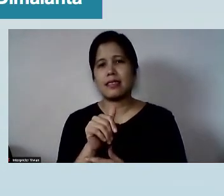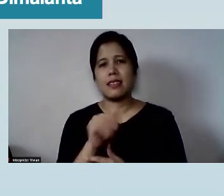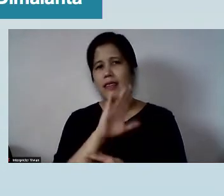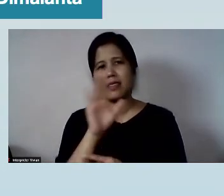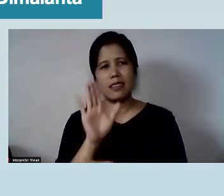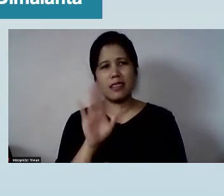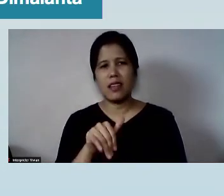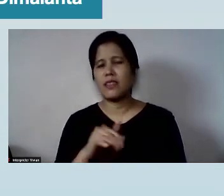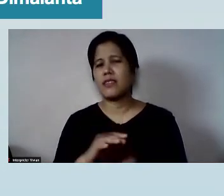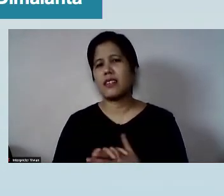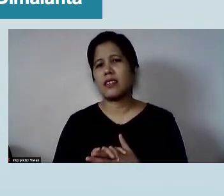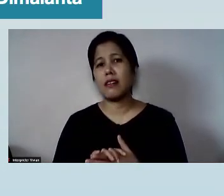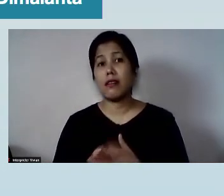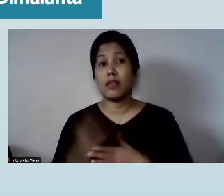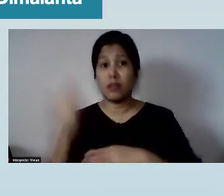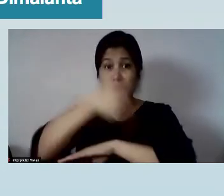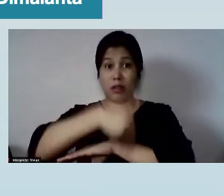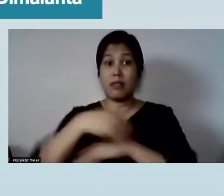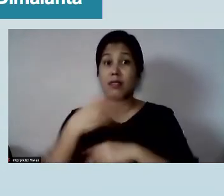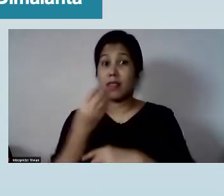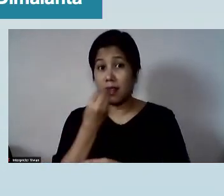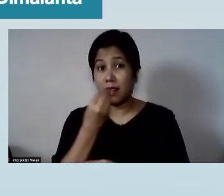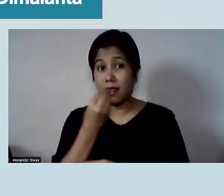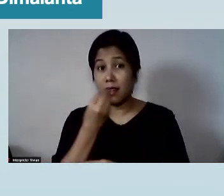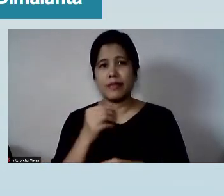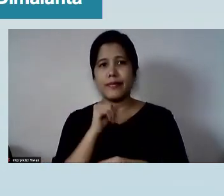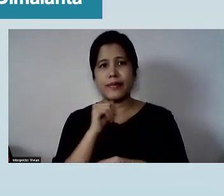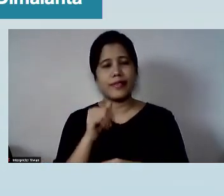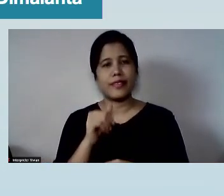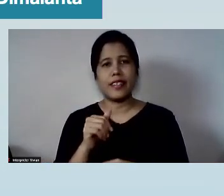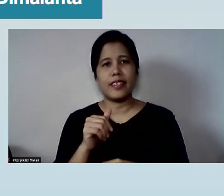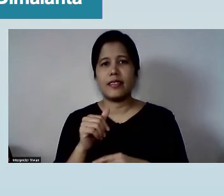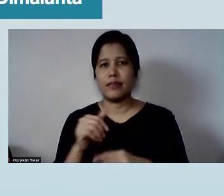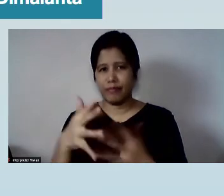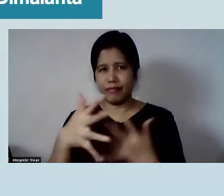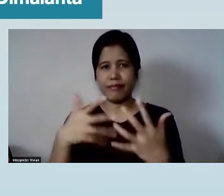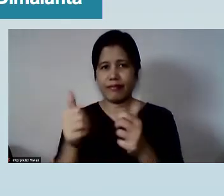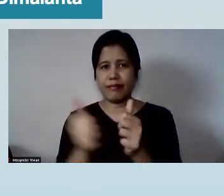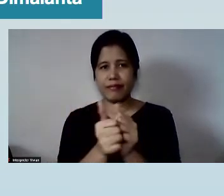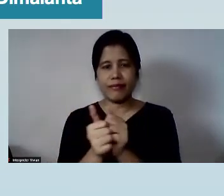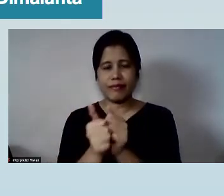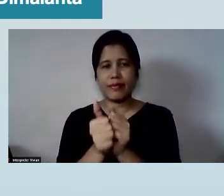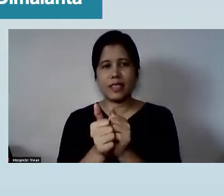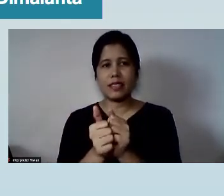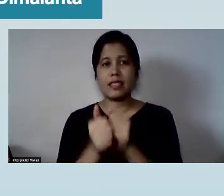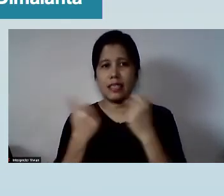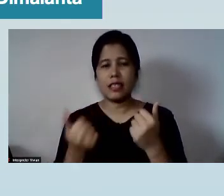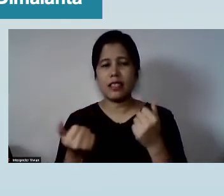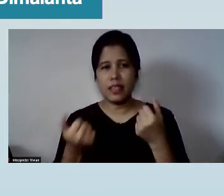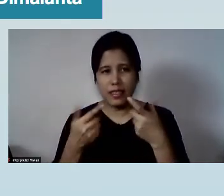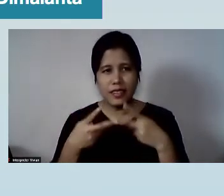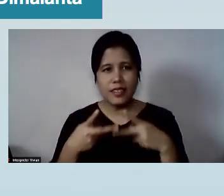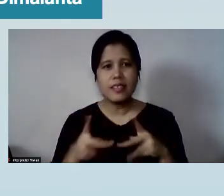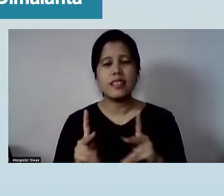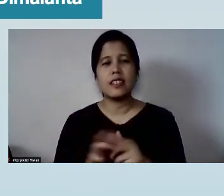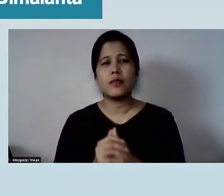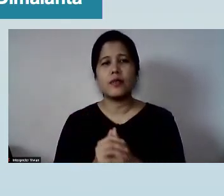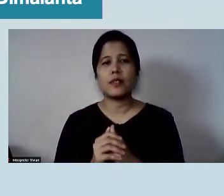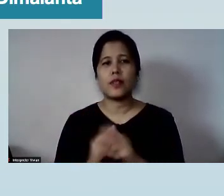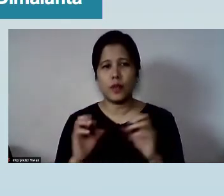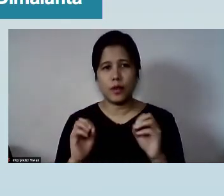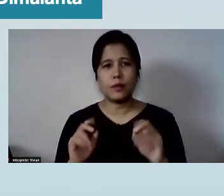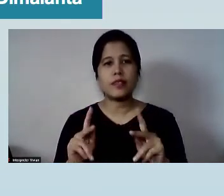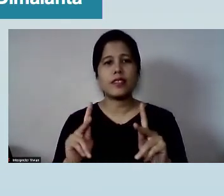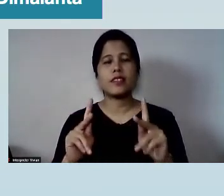eh. Dati, gabi na nga lang tayo kakain, kuminsan di pa sabay-sabay. So let's take this chance, the pandemic, to eat together. They must stay connected